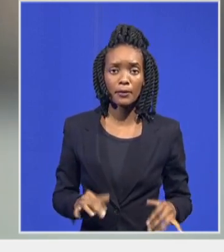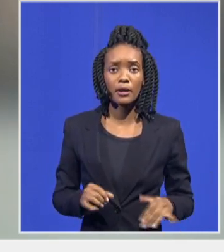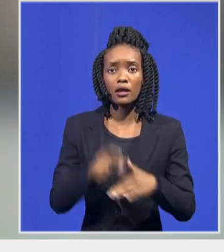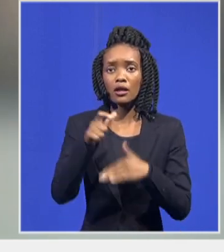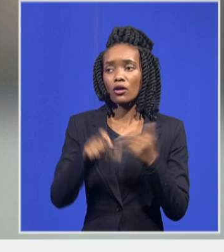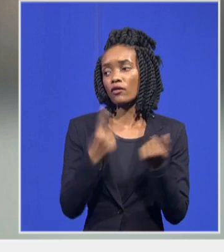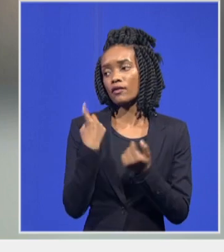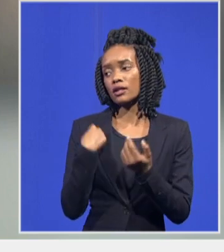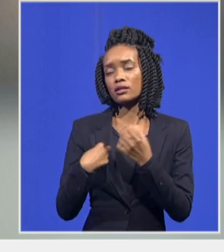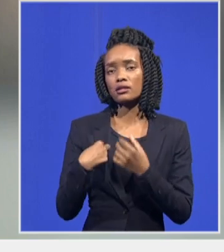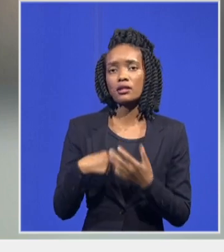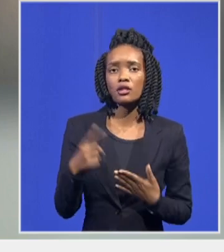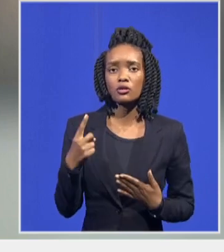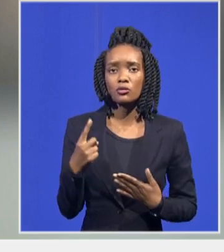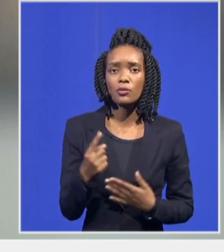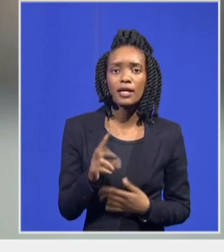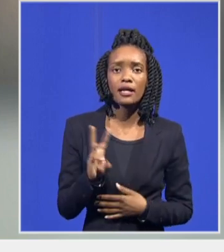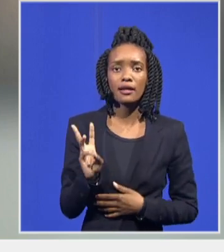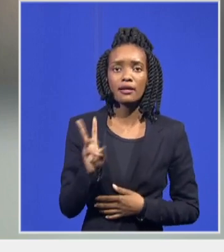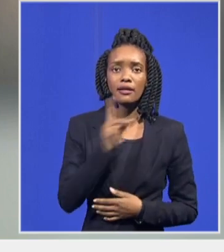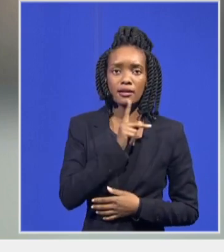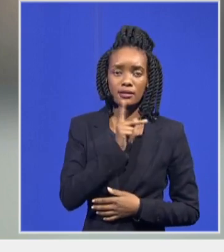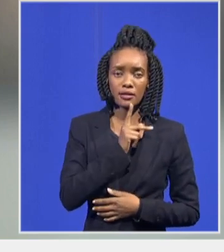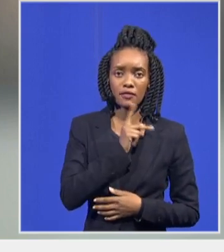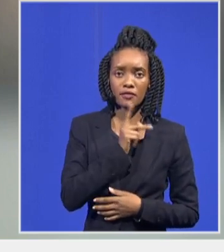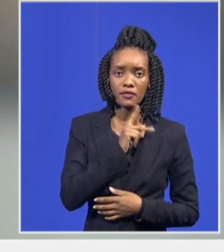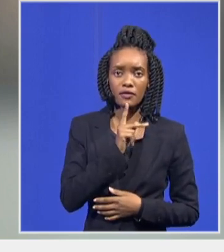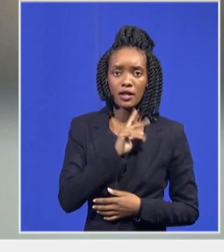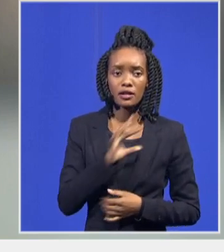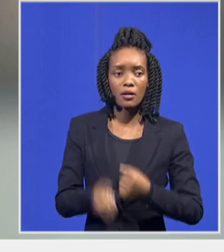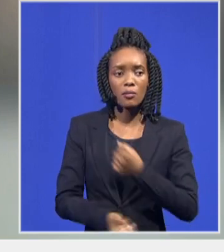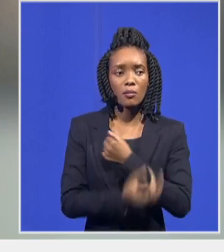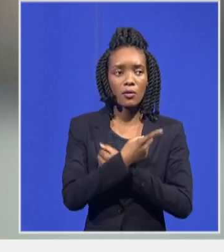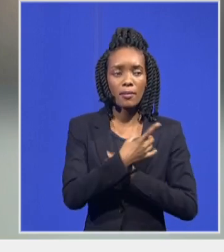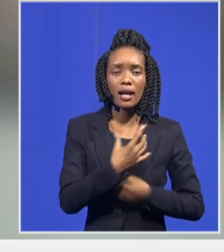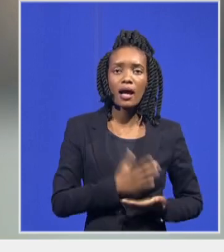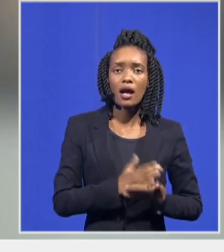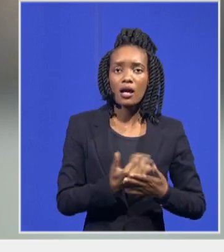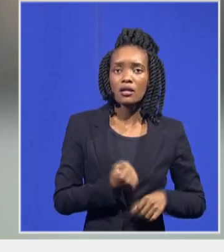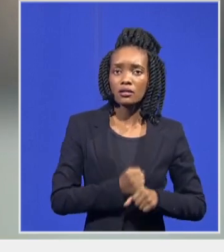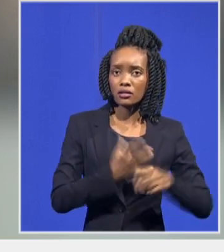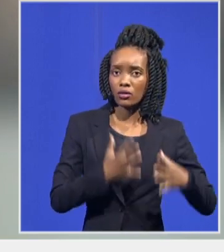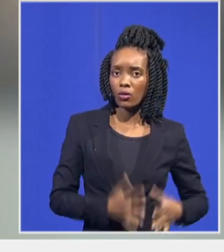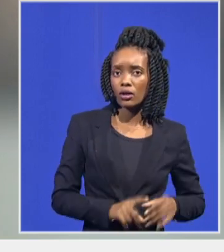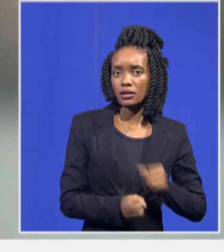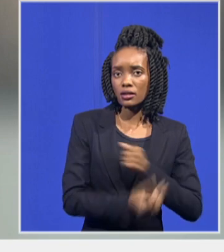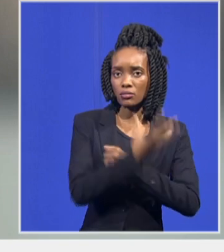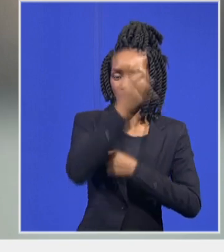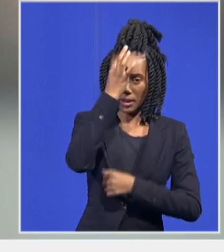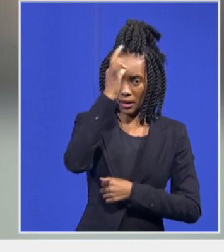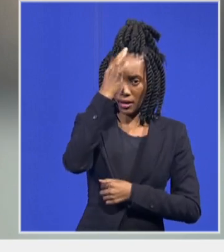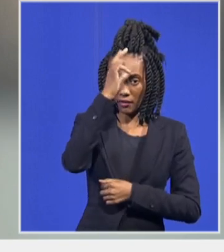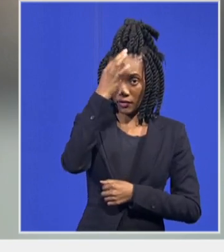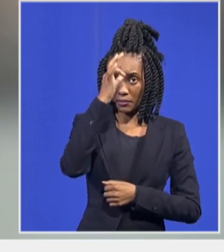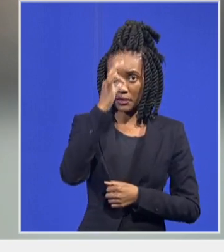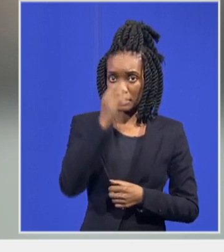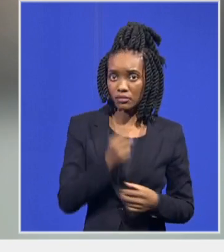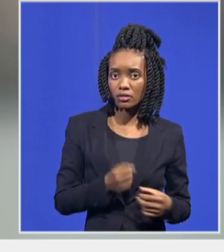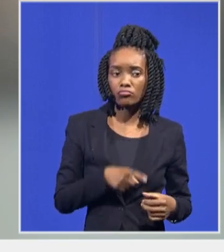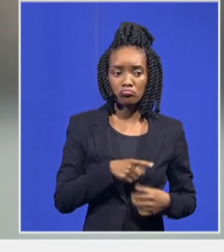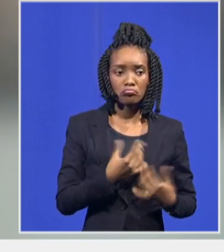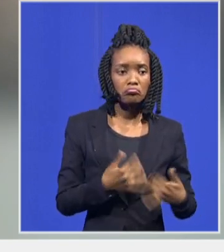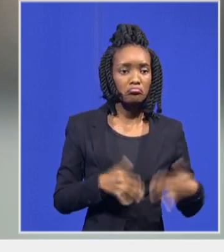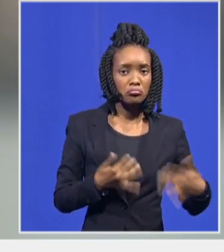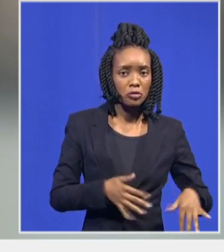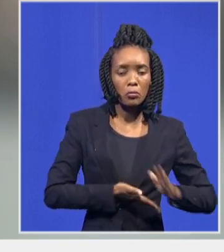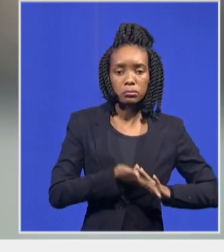week, Thursday and Friday, with all the Mpumalanga stakeholders and the Mpumalanga government. There's a lot of momentum building up